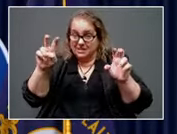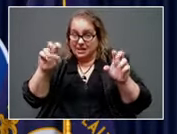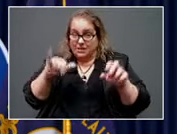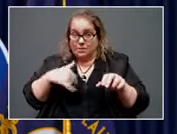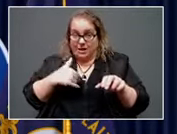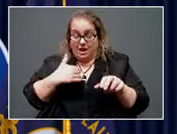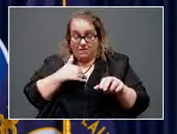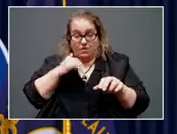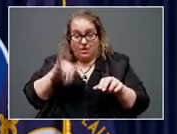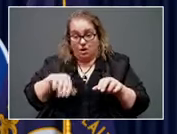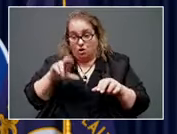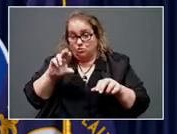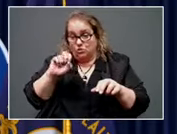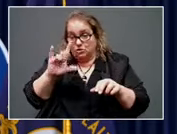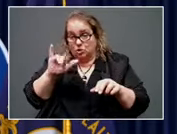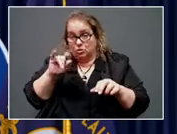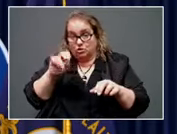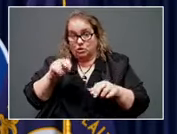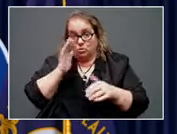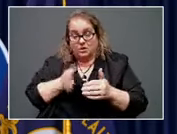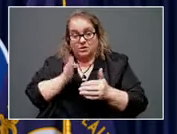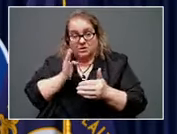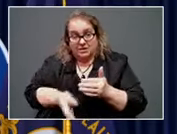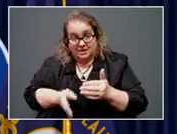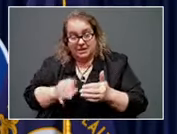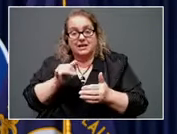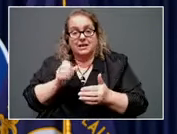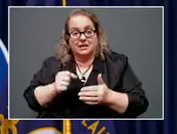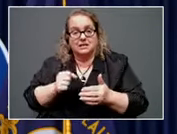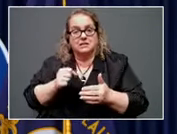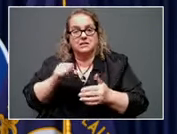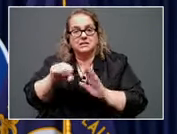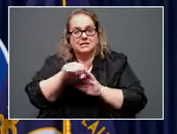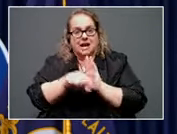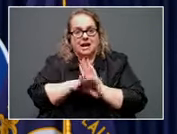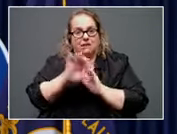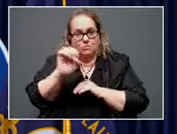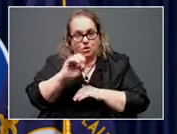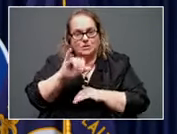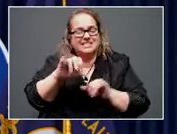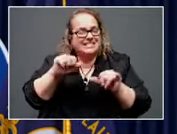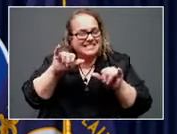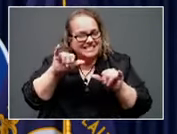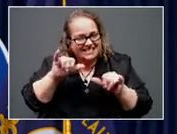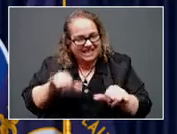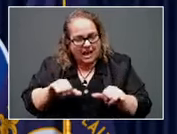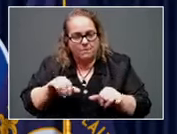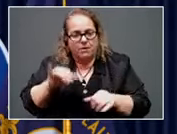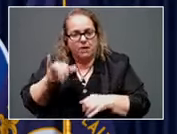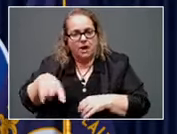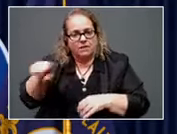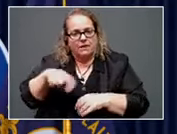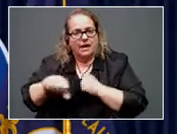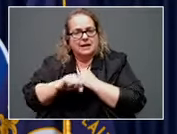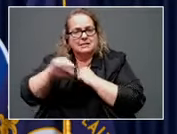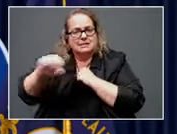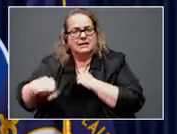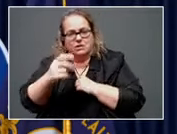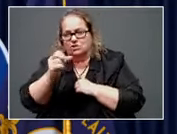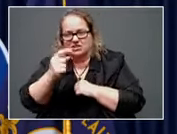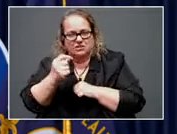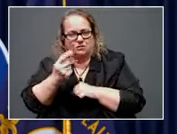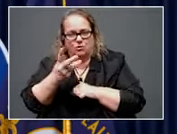would end is the state of emergency that the same body extended just weeks earlier. You know, I think what's at